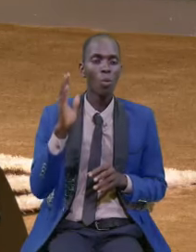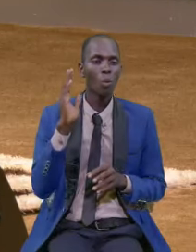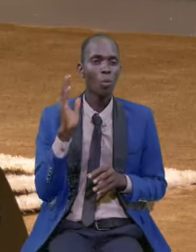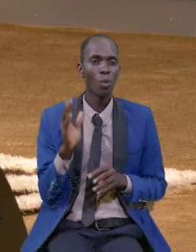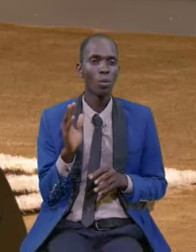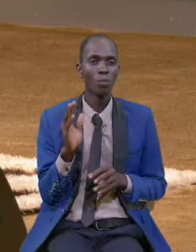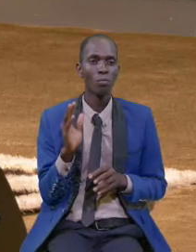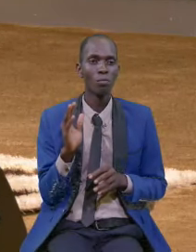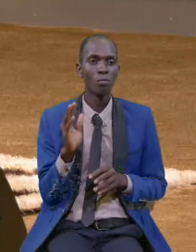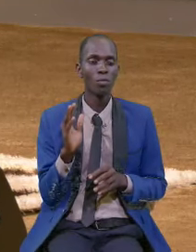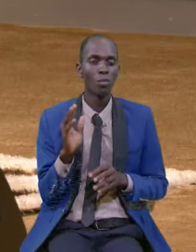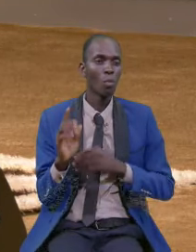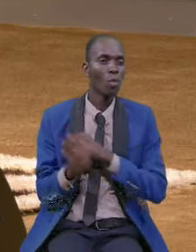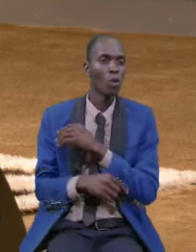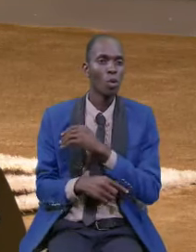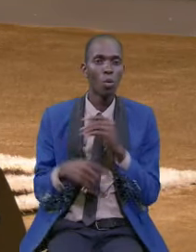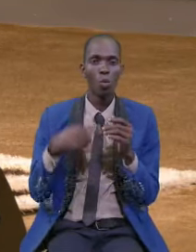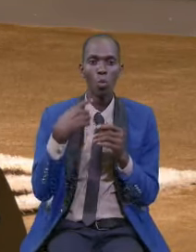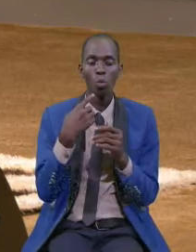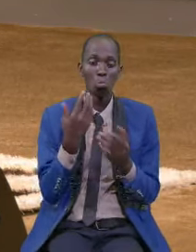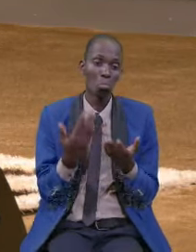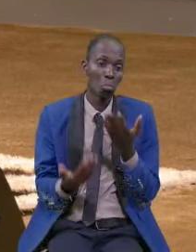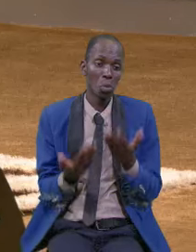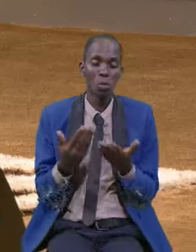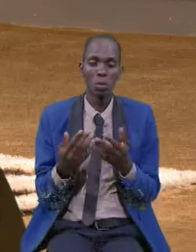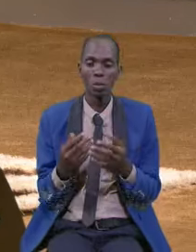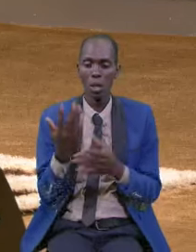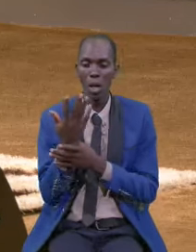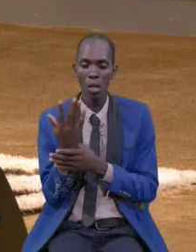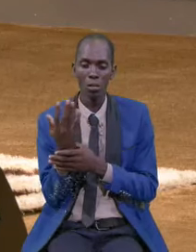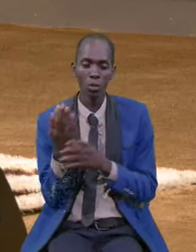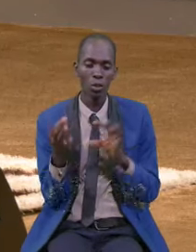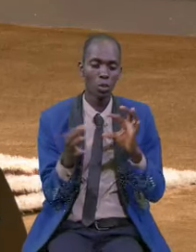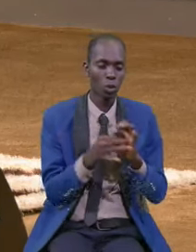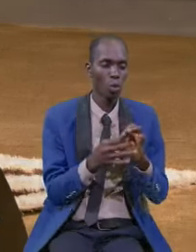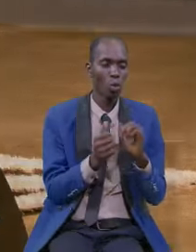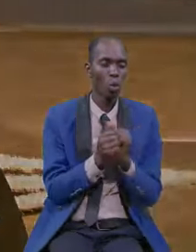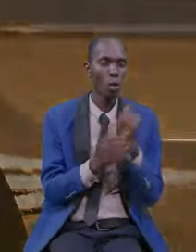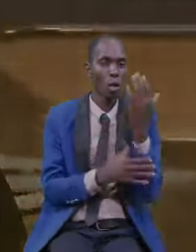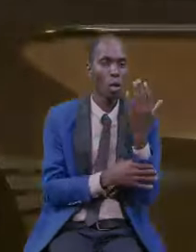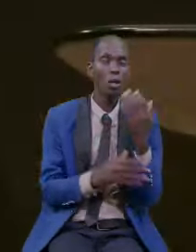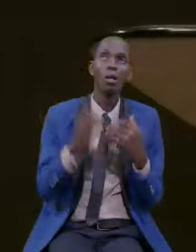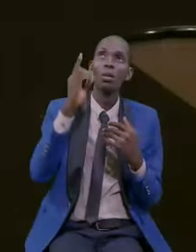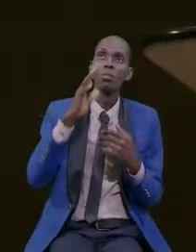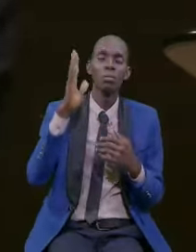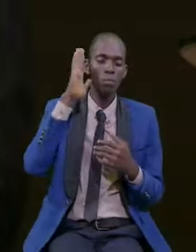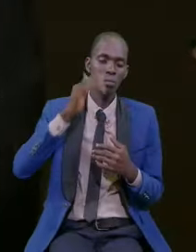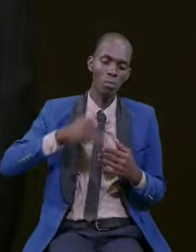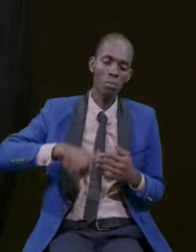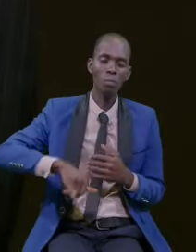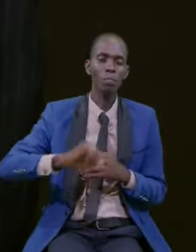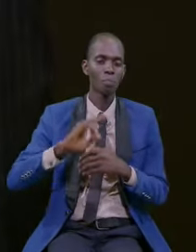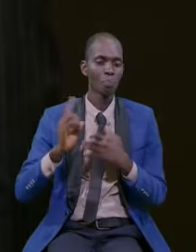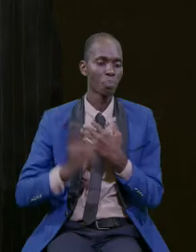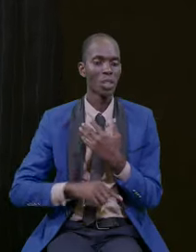hands join with hands. God will punish sin. A person might